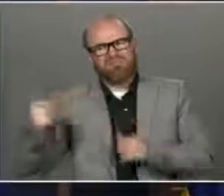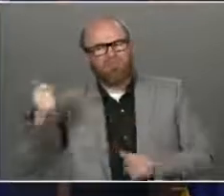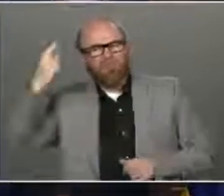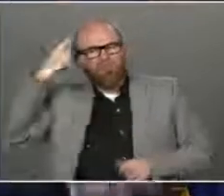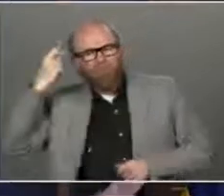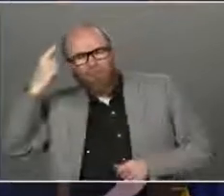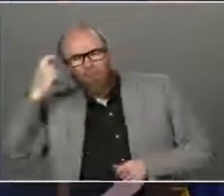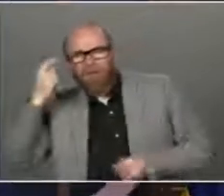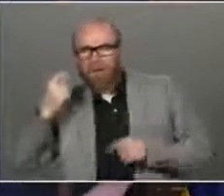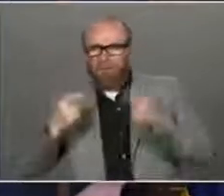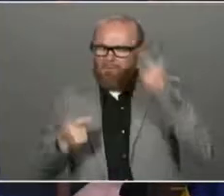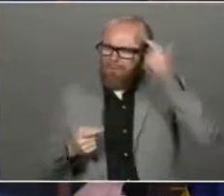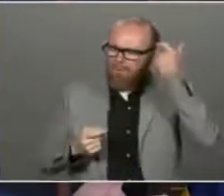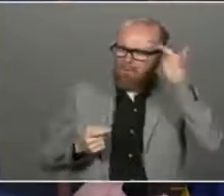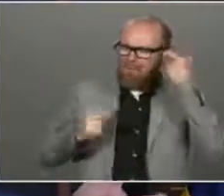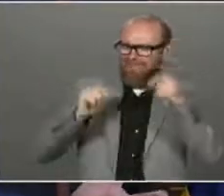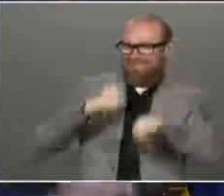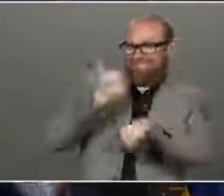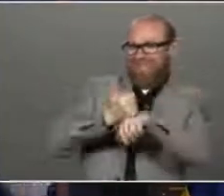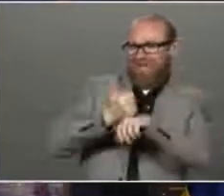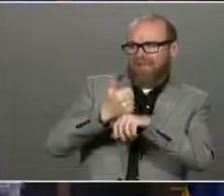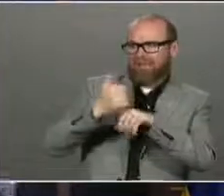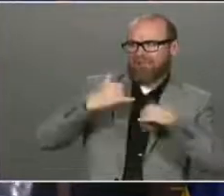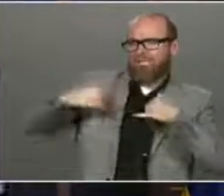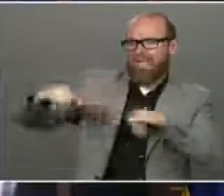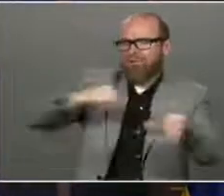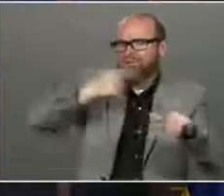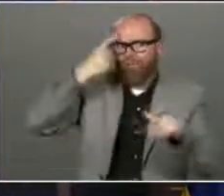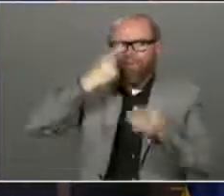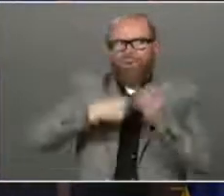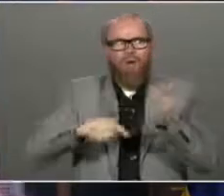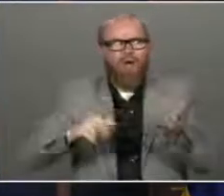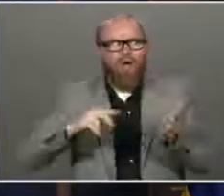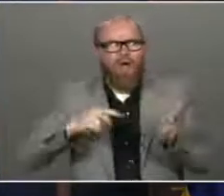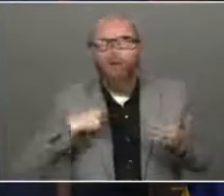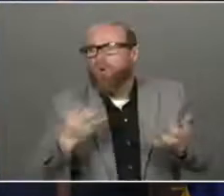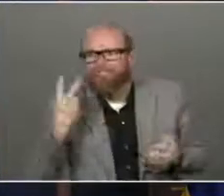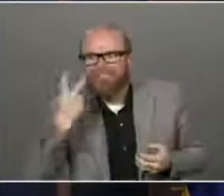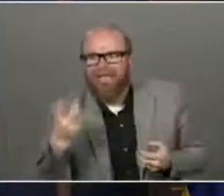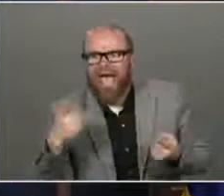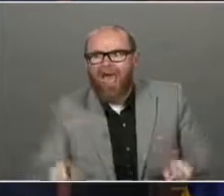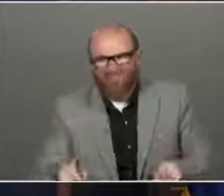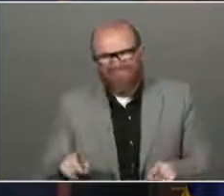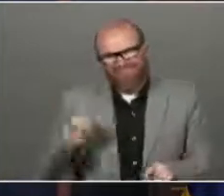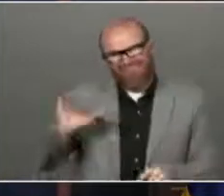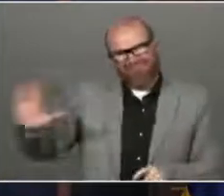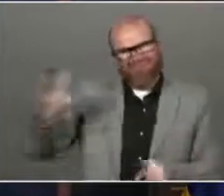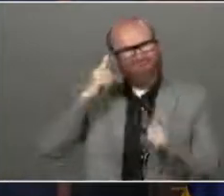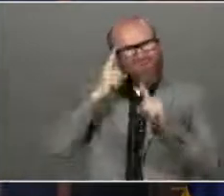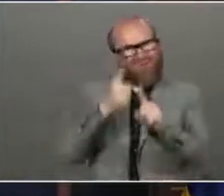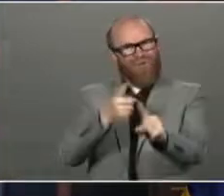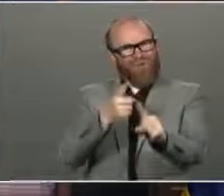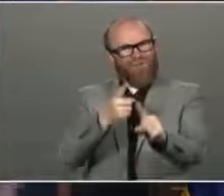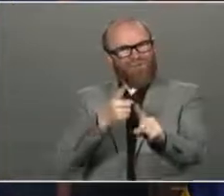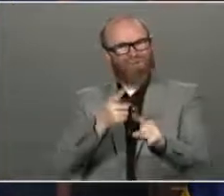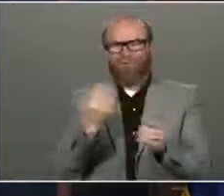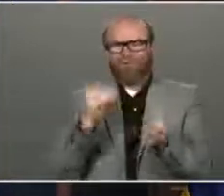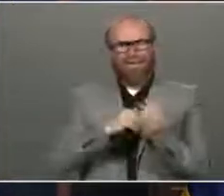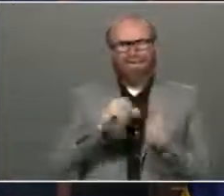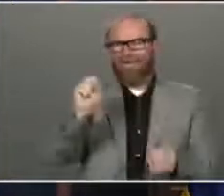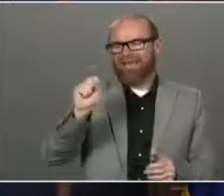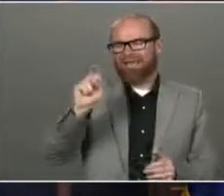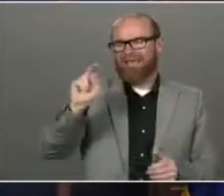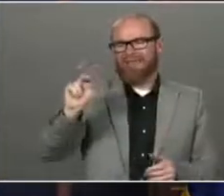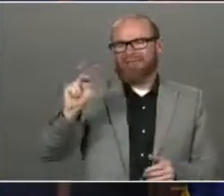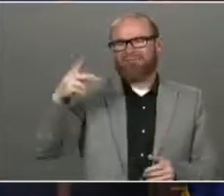are subjective, and that's not the role that the S&P and others should be playing. And it's only going to hurt